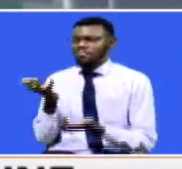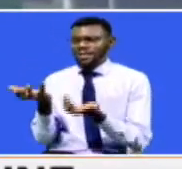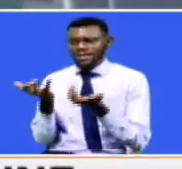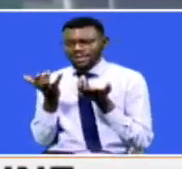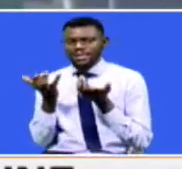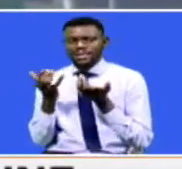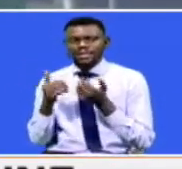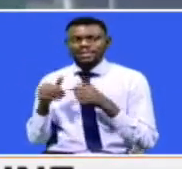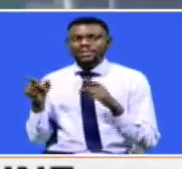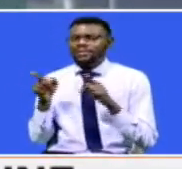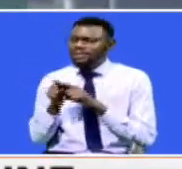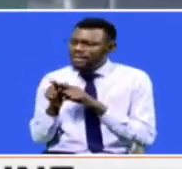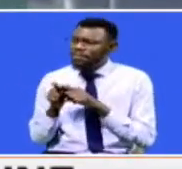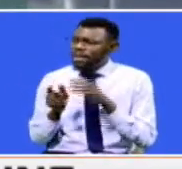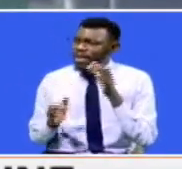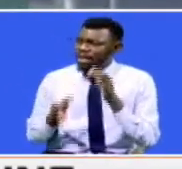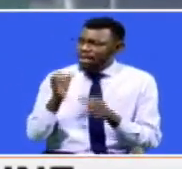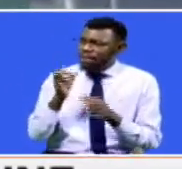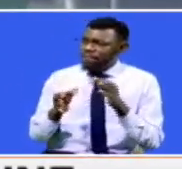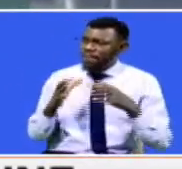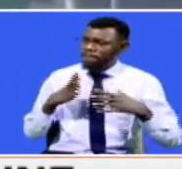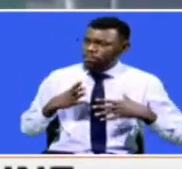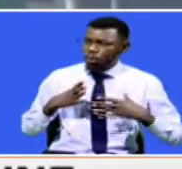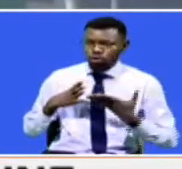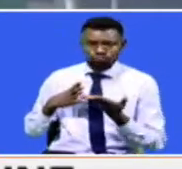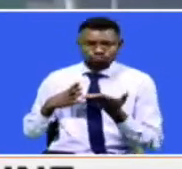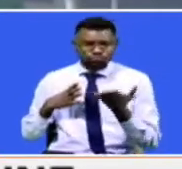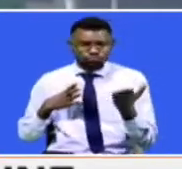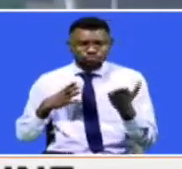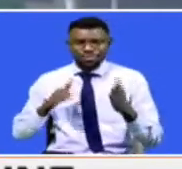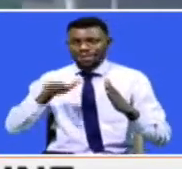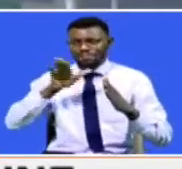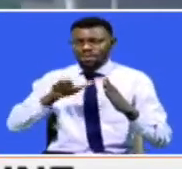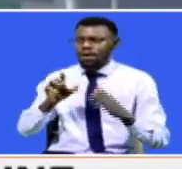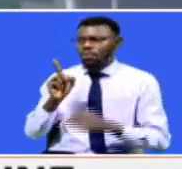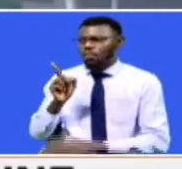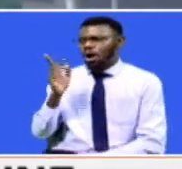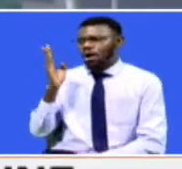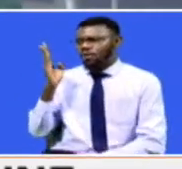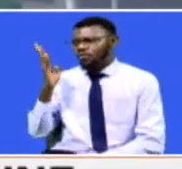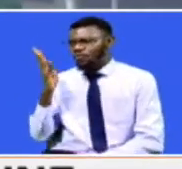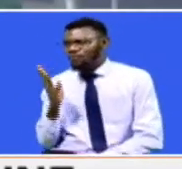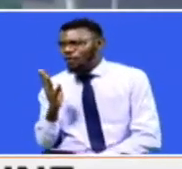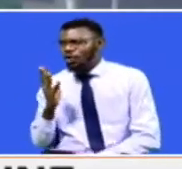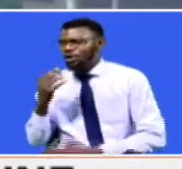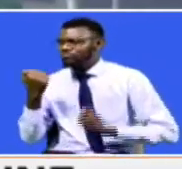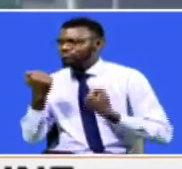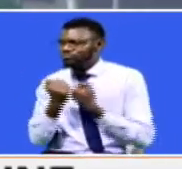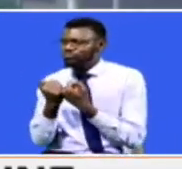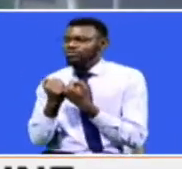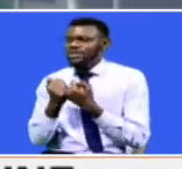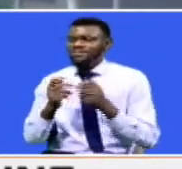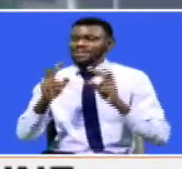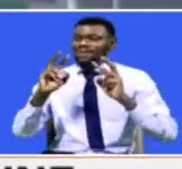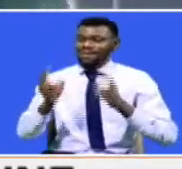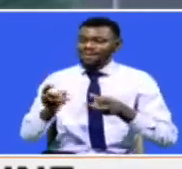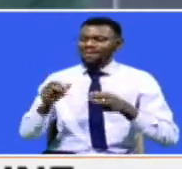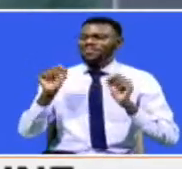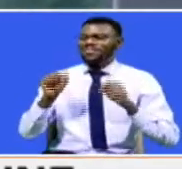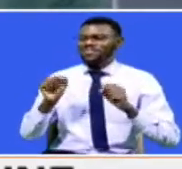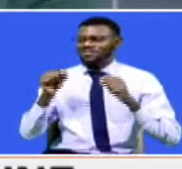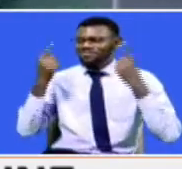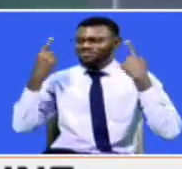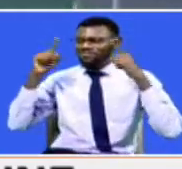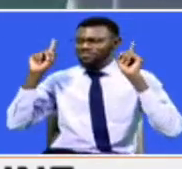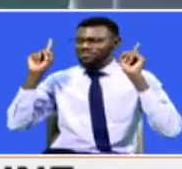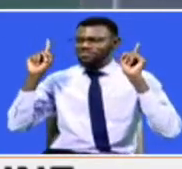this motion and get a quarter of the House to substantiate that particular motion, then it would fall through. And what I